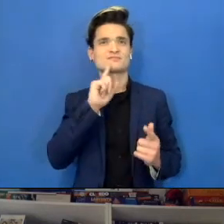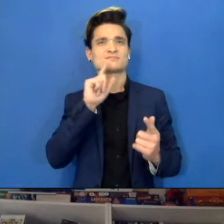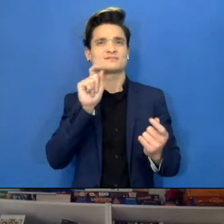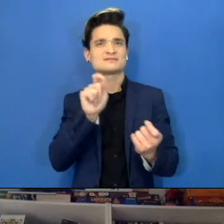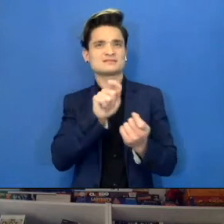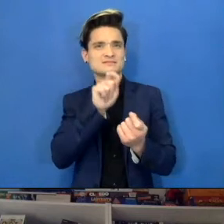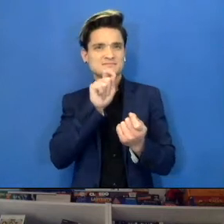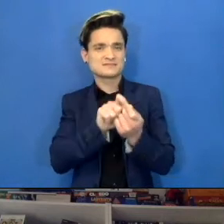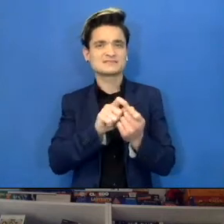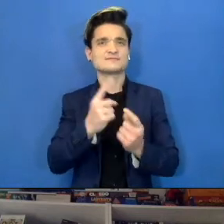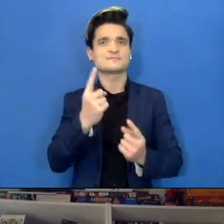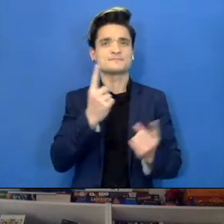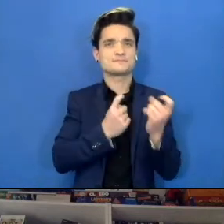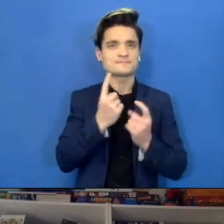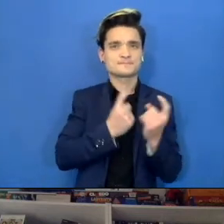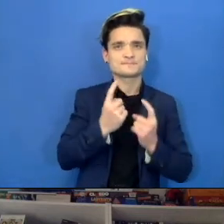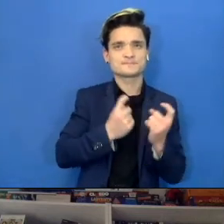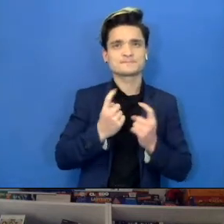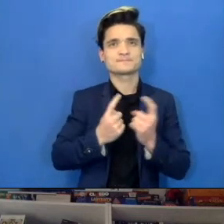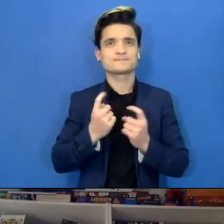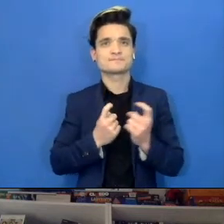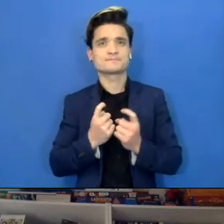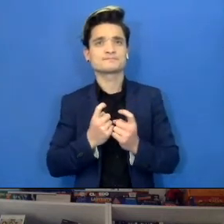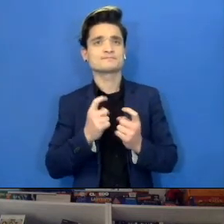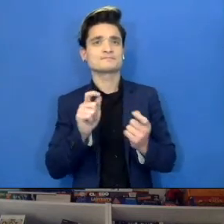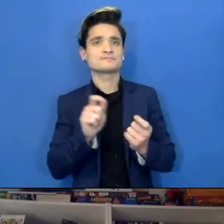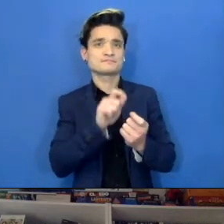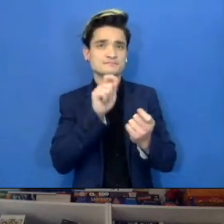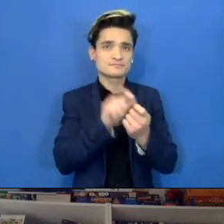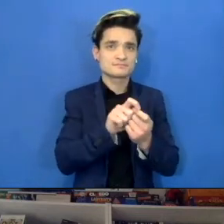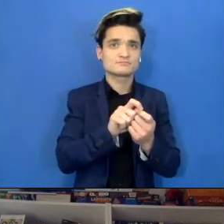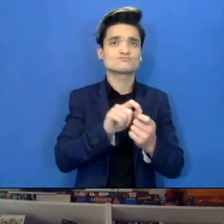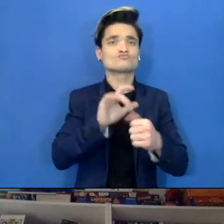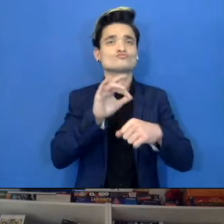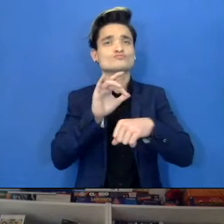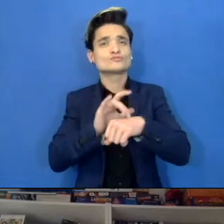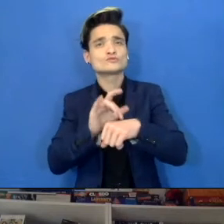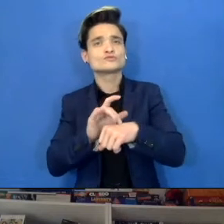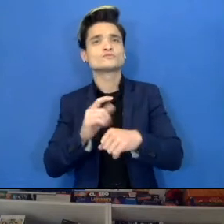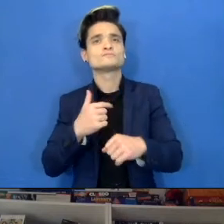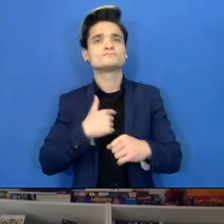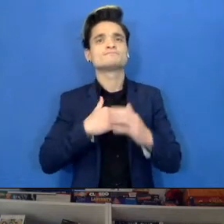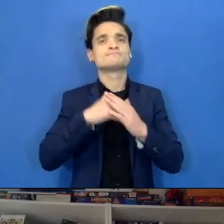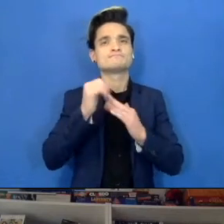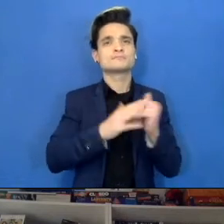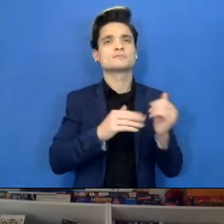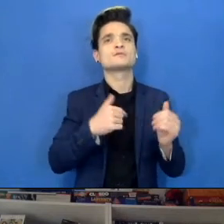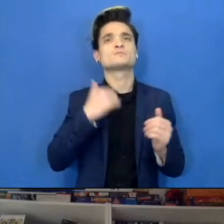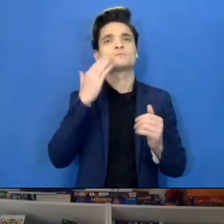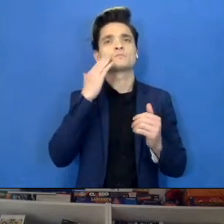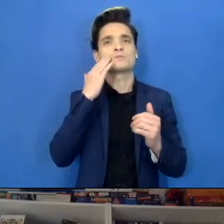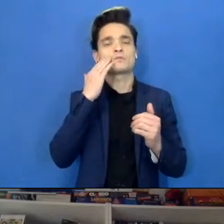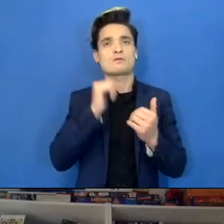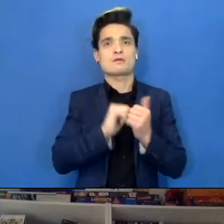know what you're going to be doing. I know how you're going to touch me, because it's not just about touch. And this is not just about physical contact. It could be